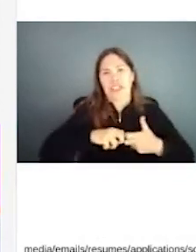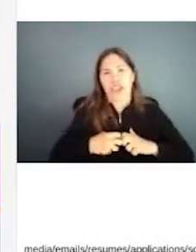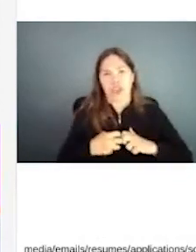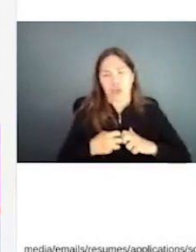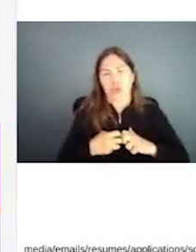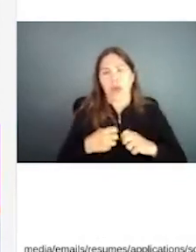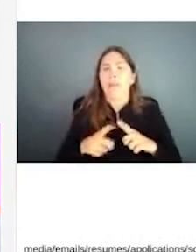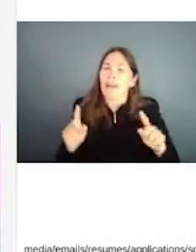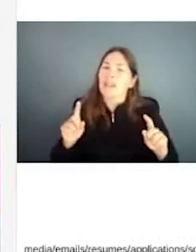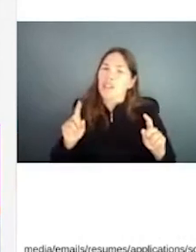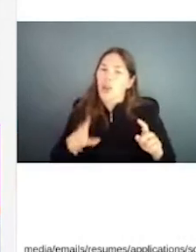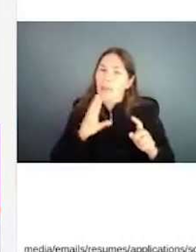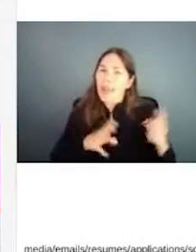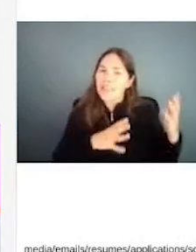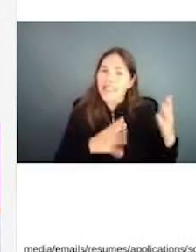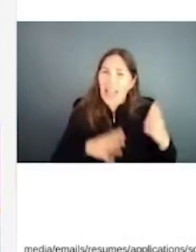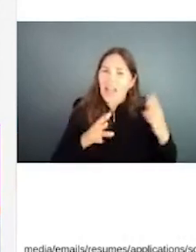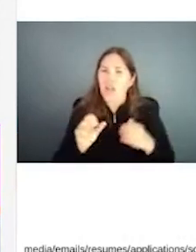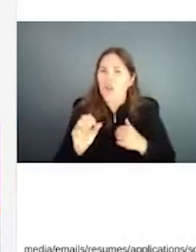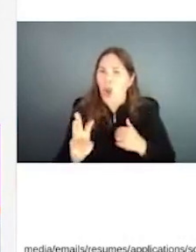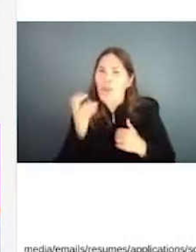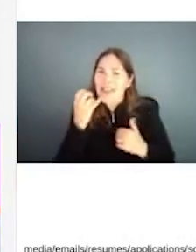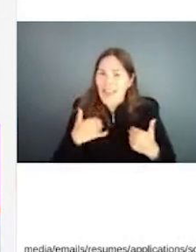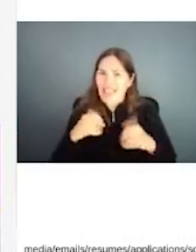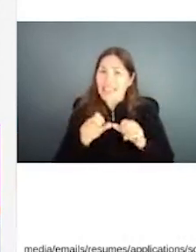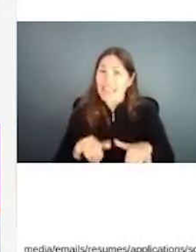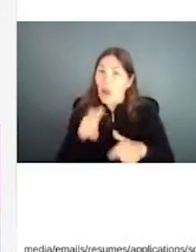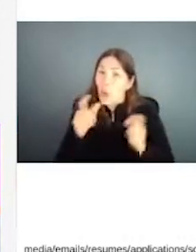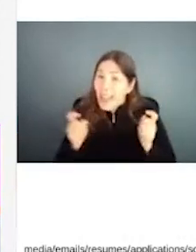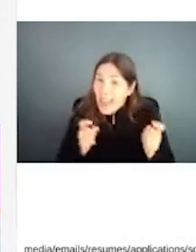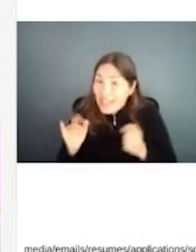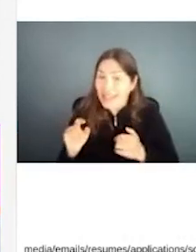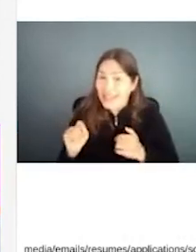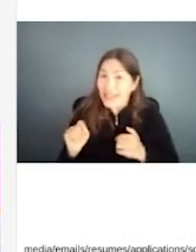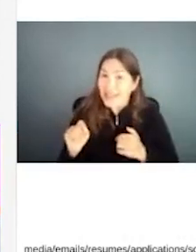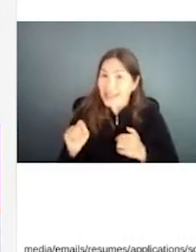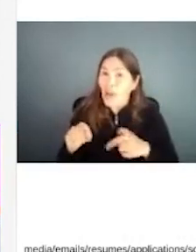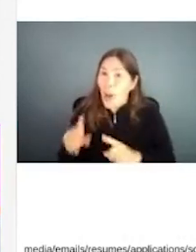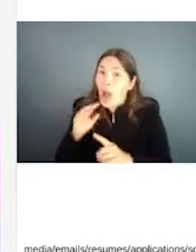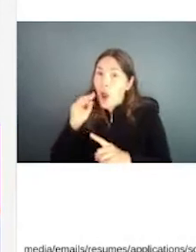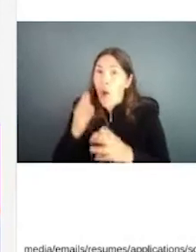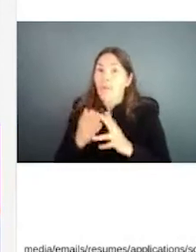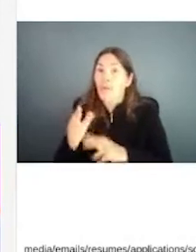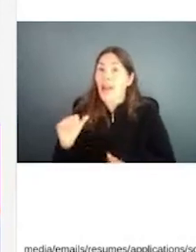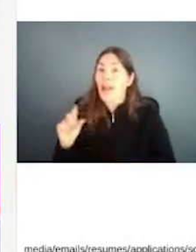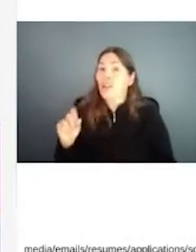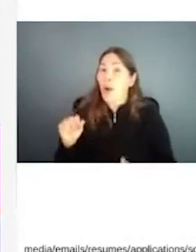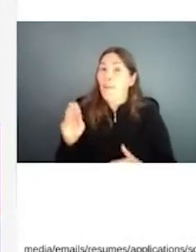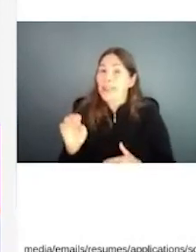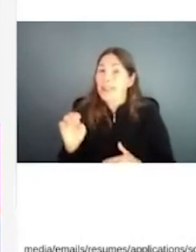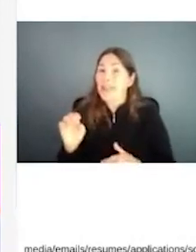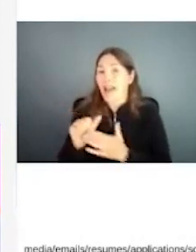should be able to download this software if they have a system that can handle it at home through the Adobe account